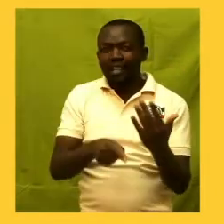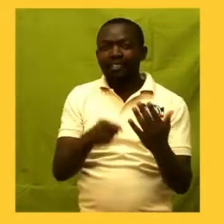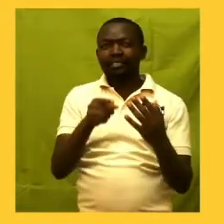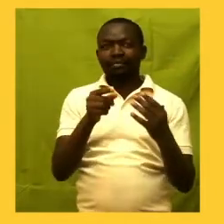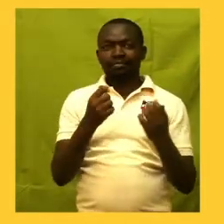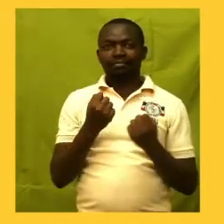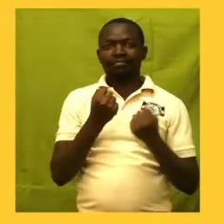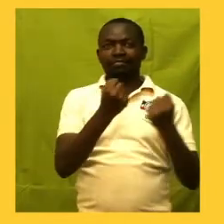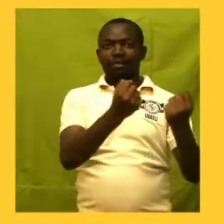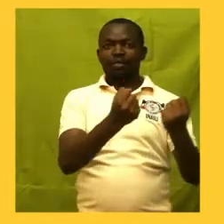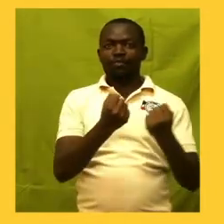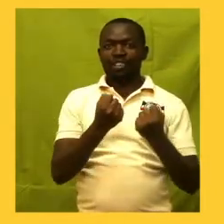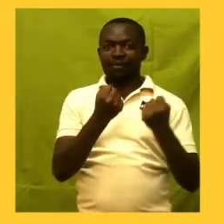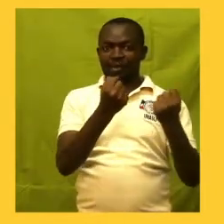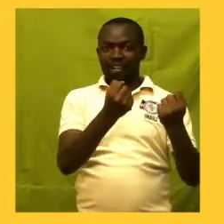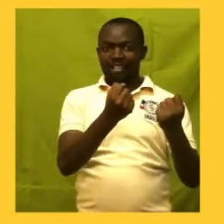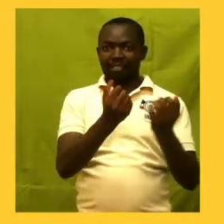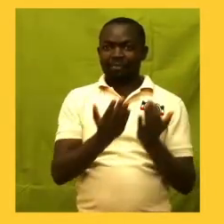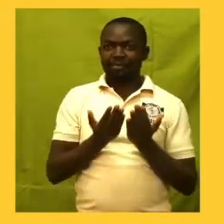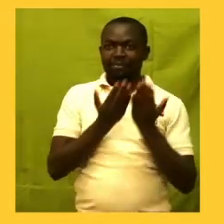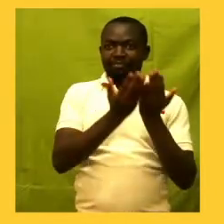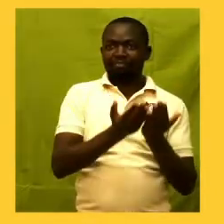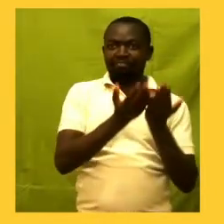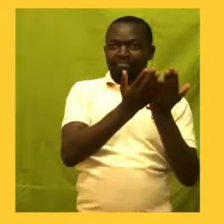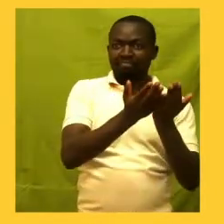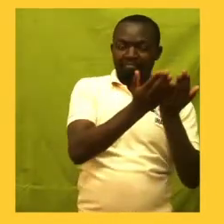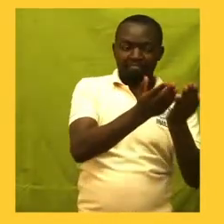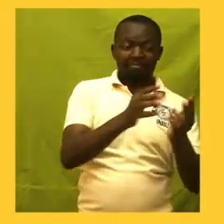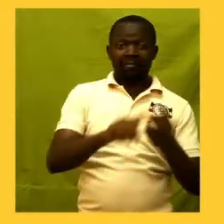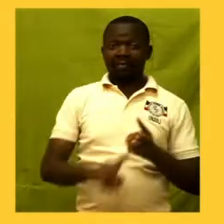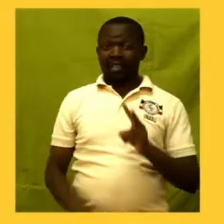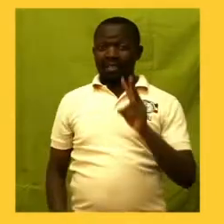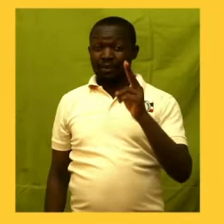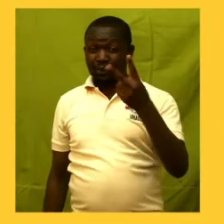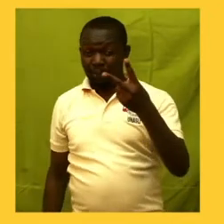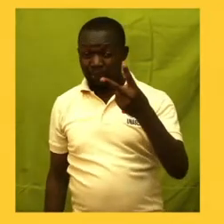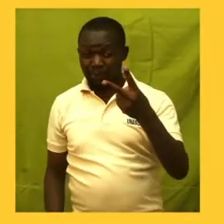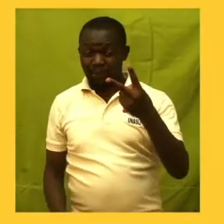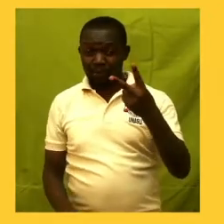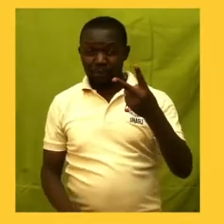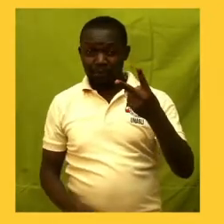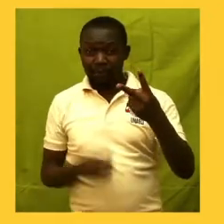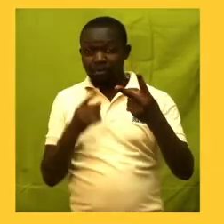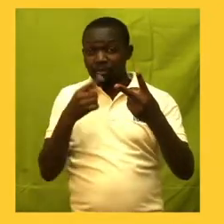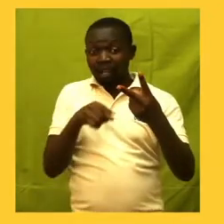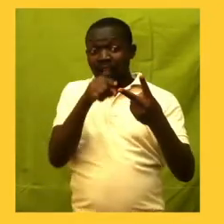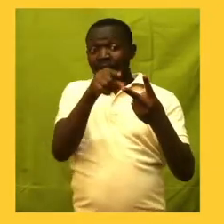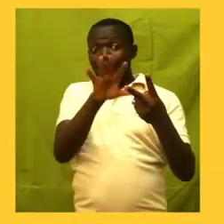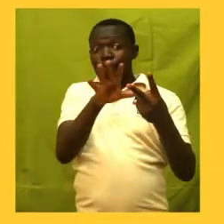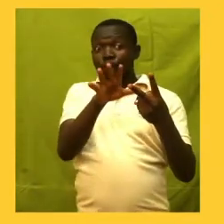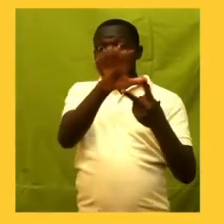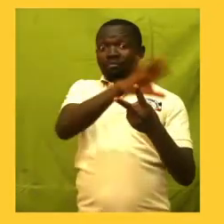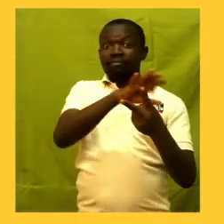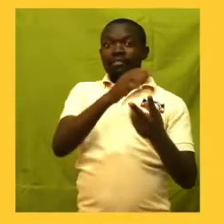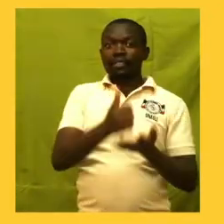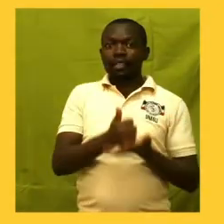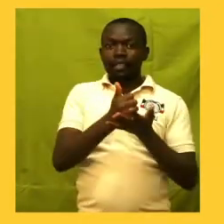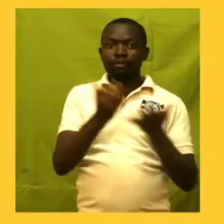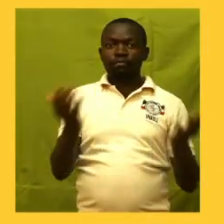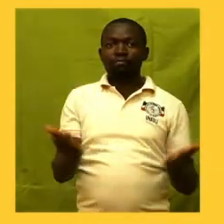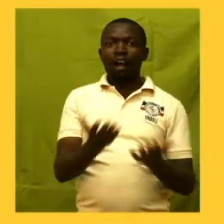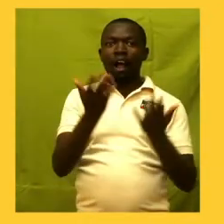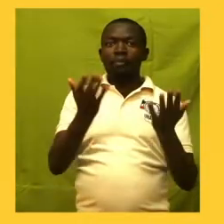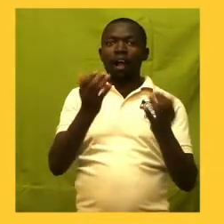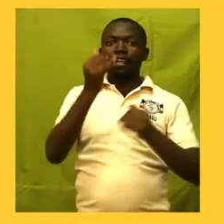Yes. Reason number 2, we said that the water bodies promote international trade.